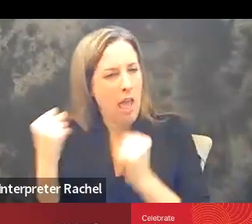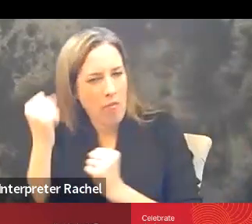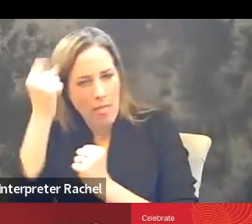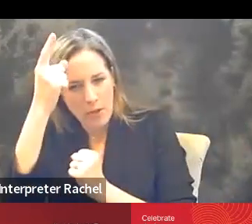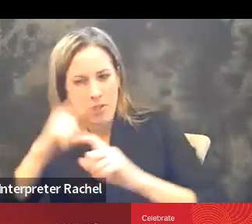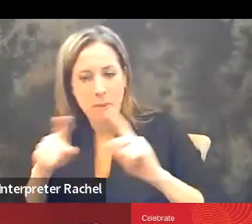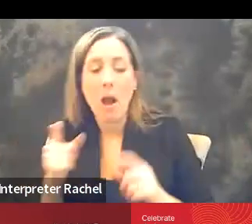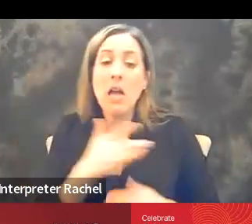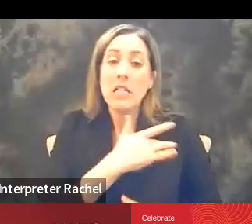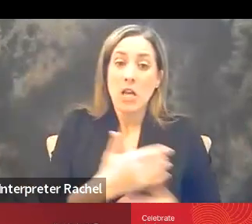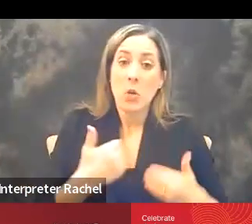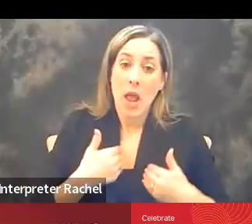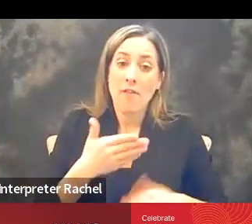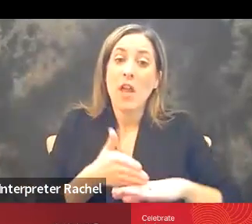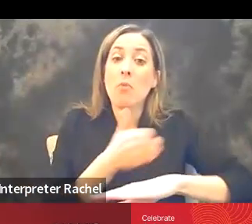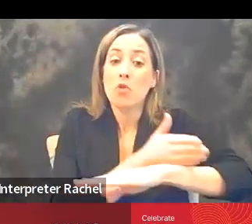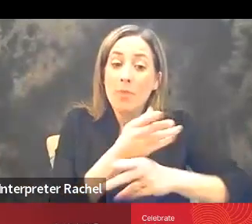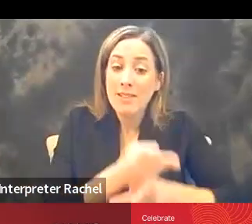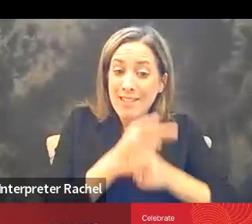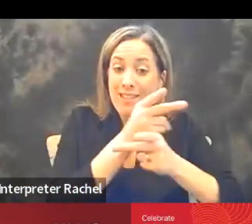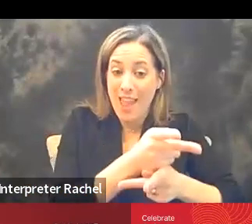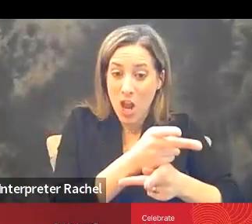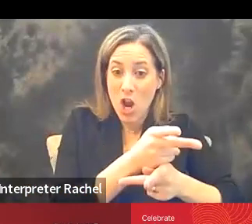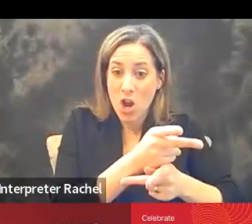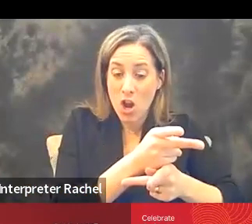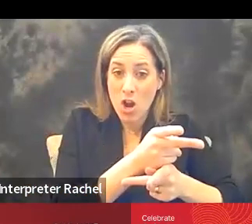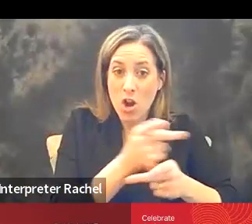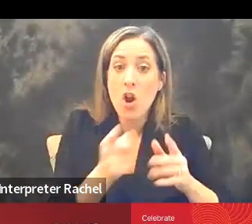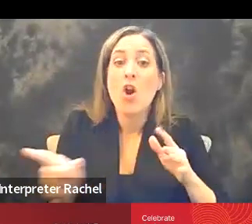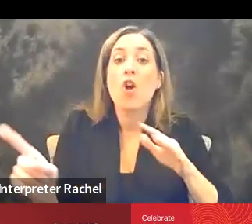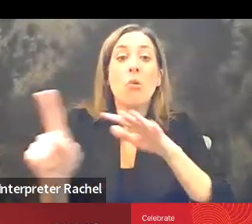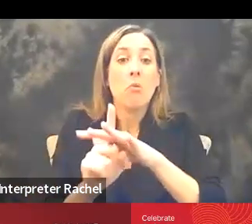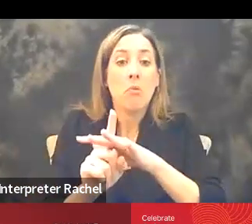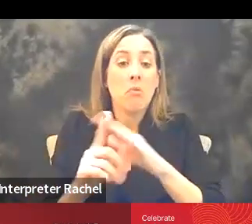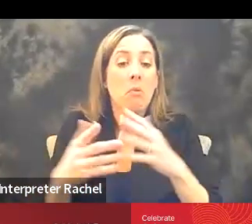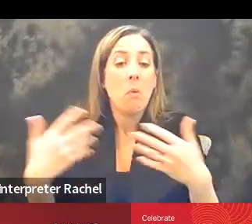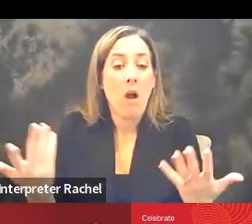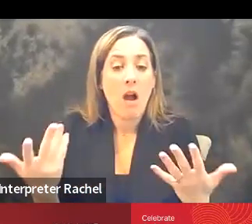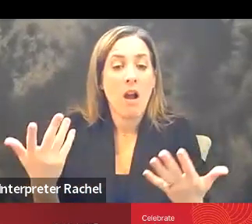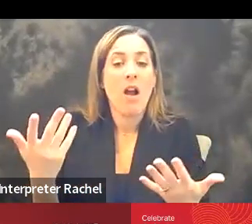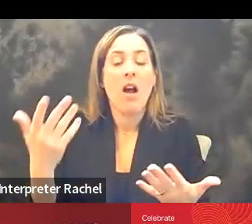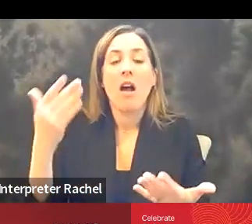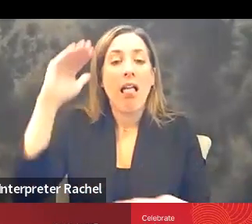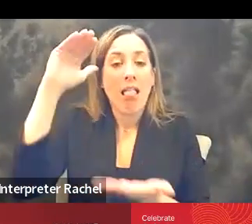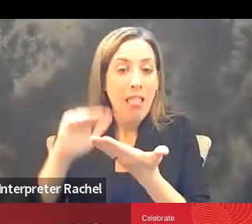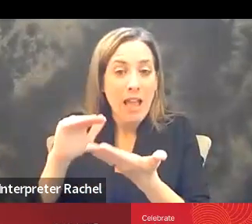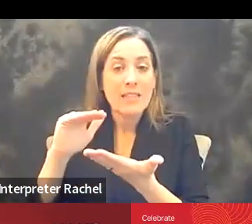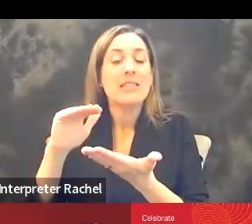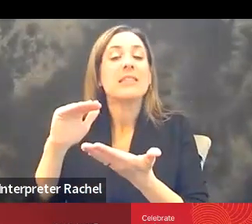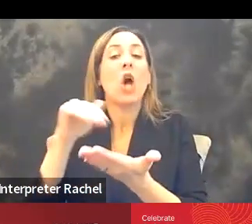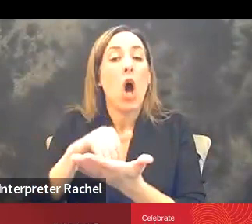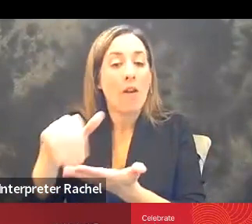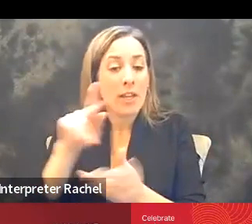there tends to be improvements in care that manifest in reductions in readmission, things like more adherence